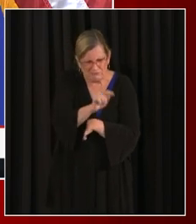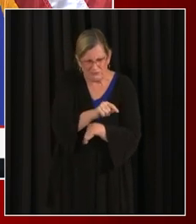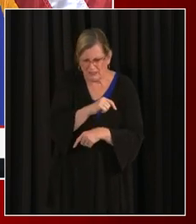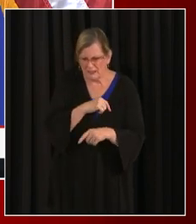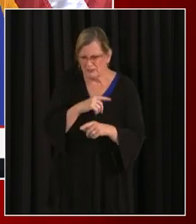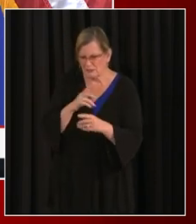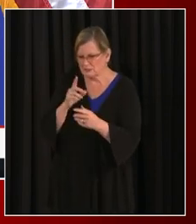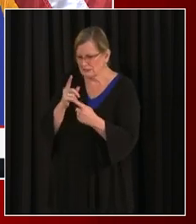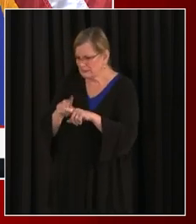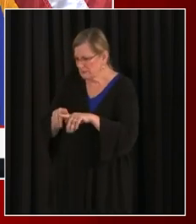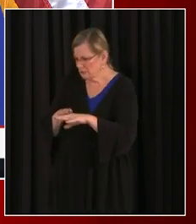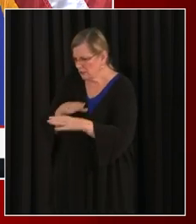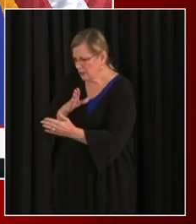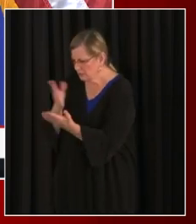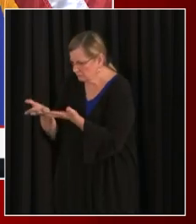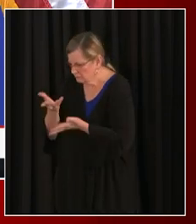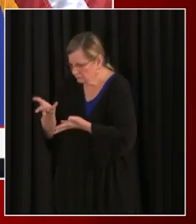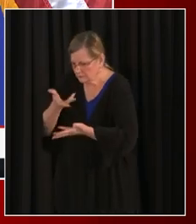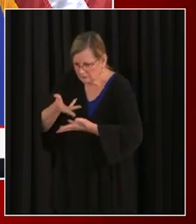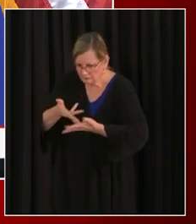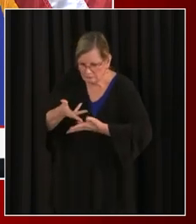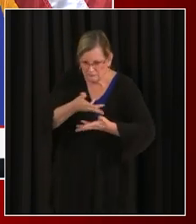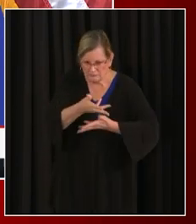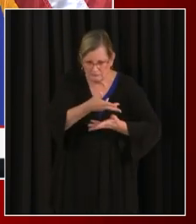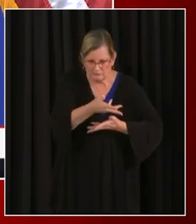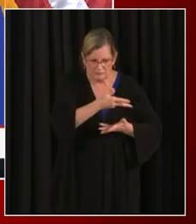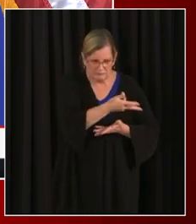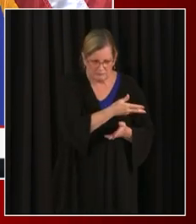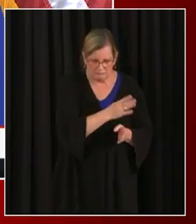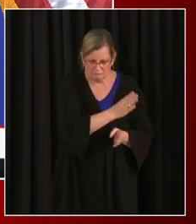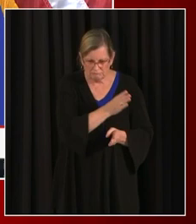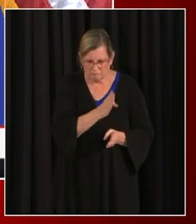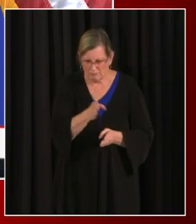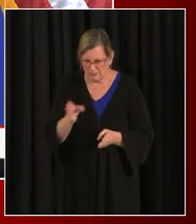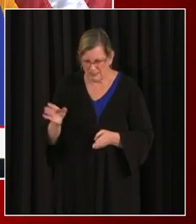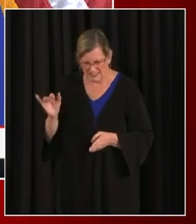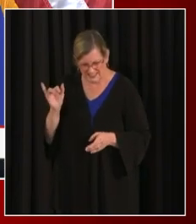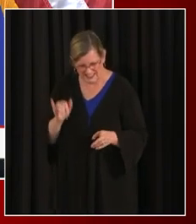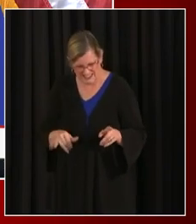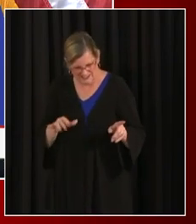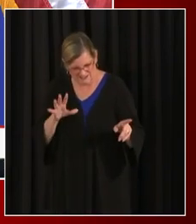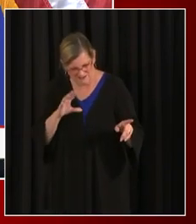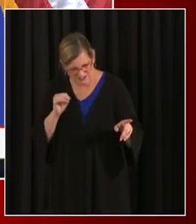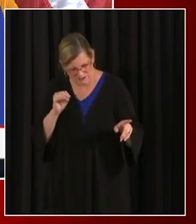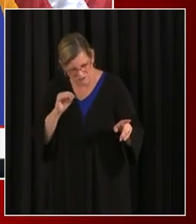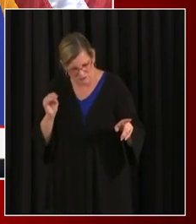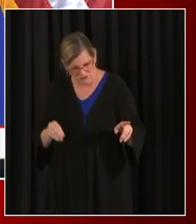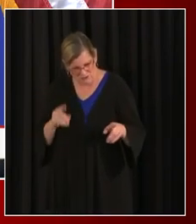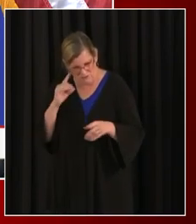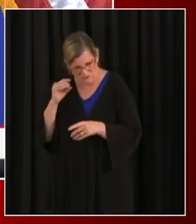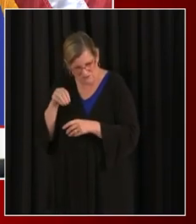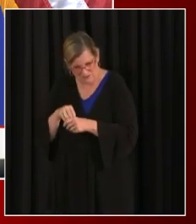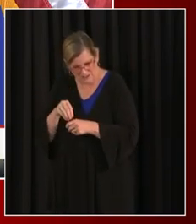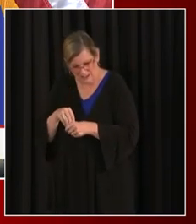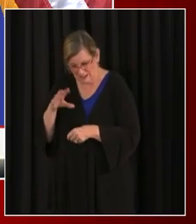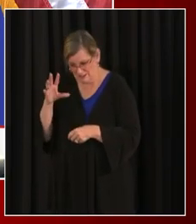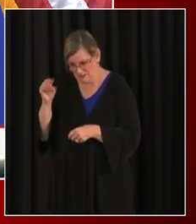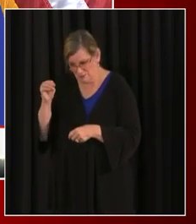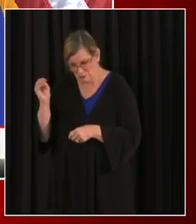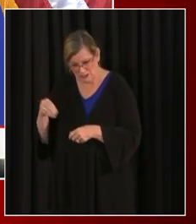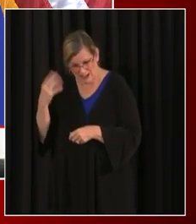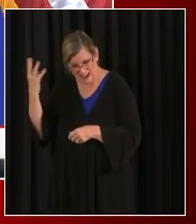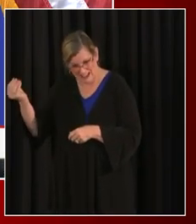them directly. And the guidelines, is it 50 for indoor and outdoor? Yes. And so it's 50 that includes